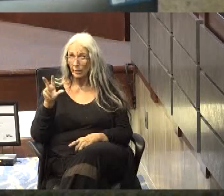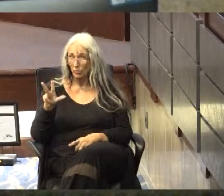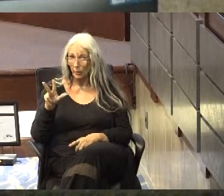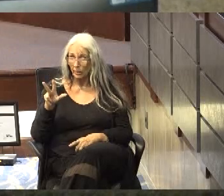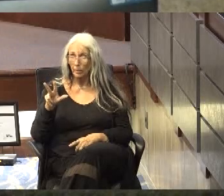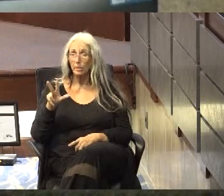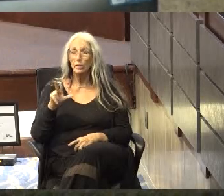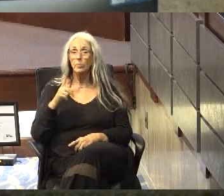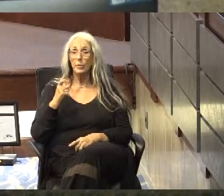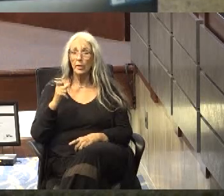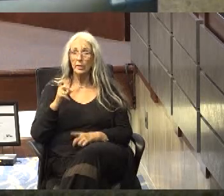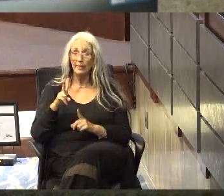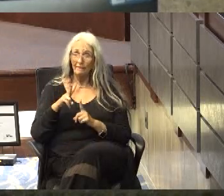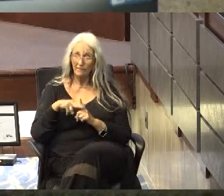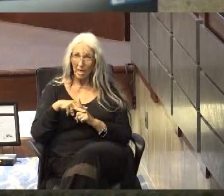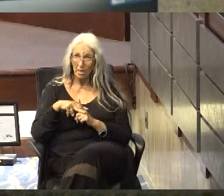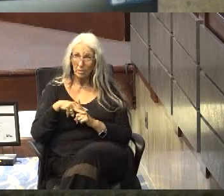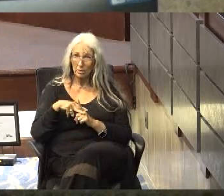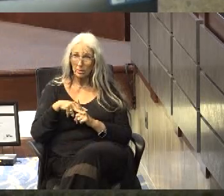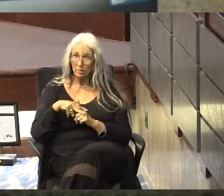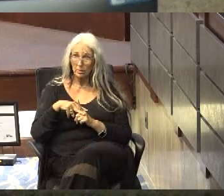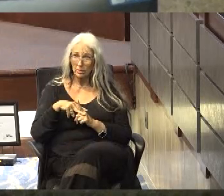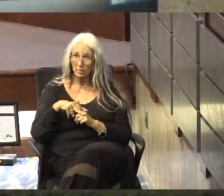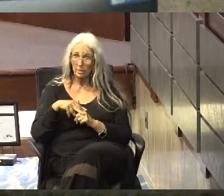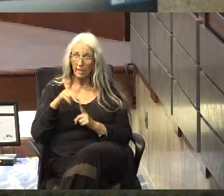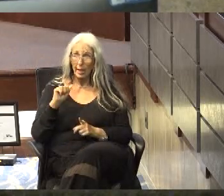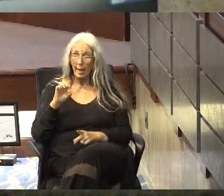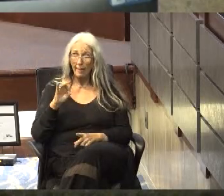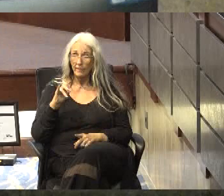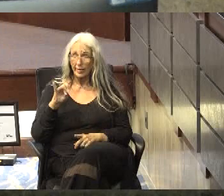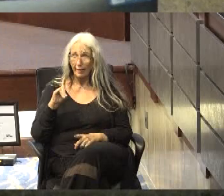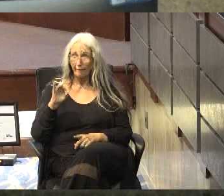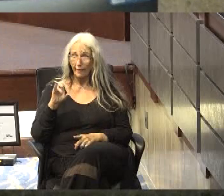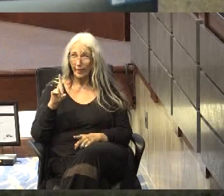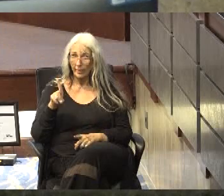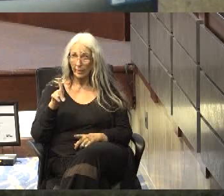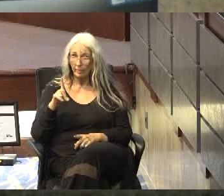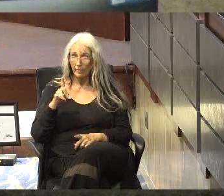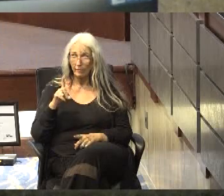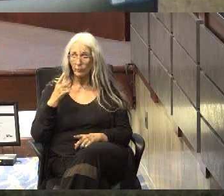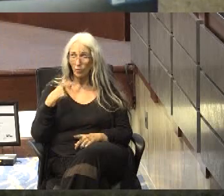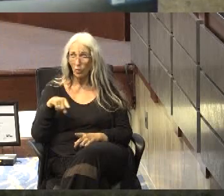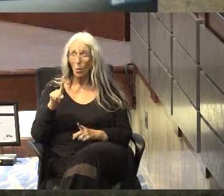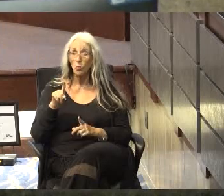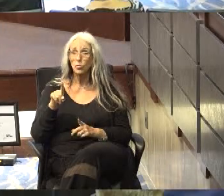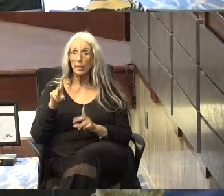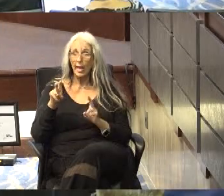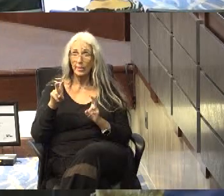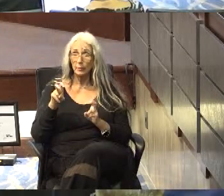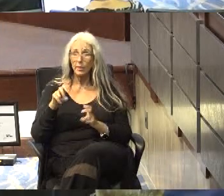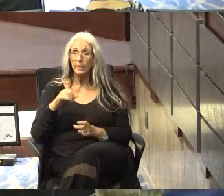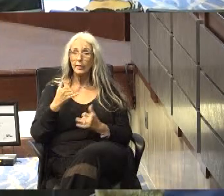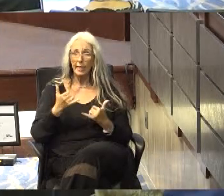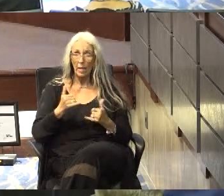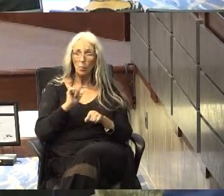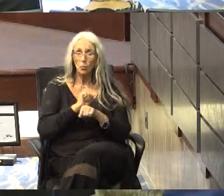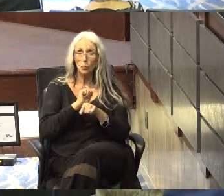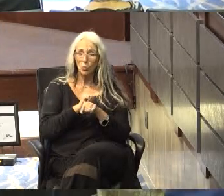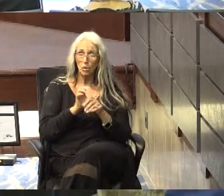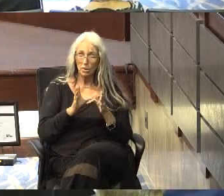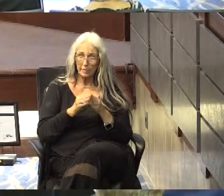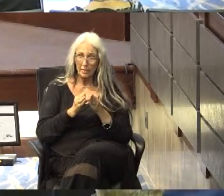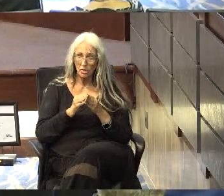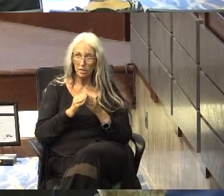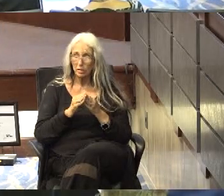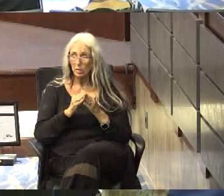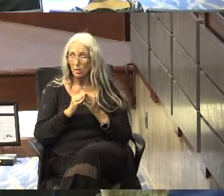Borderoud has filed an affidavit of substantial interest for each of those items. The next item on the agenda is work session. You